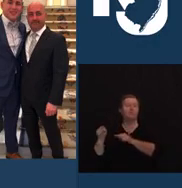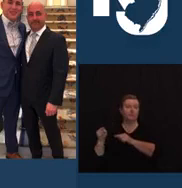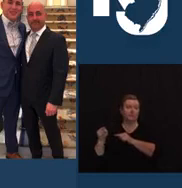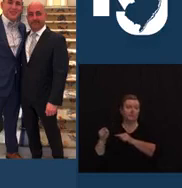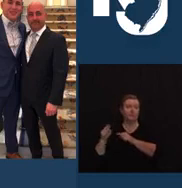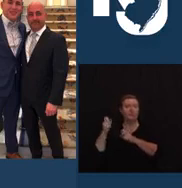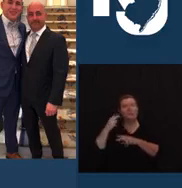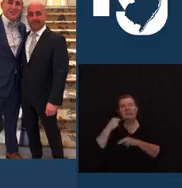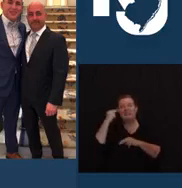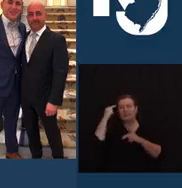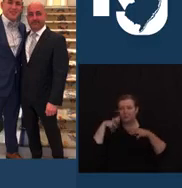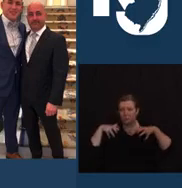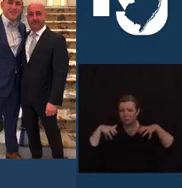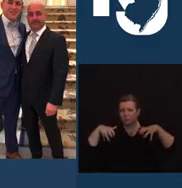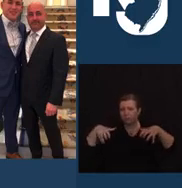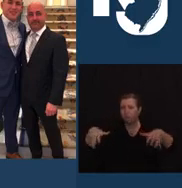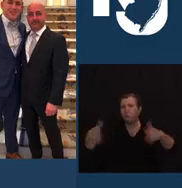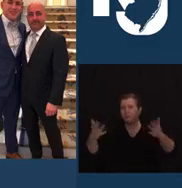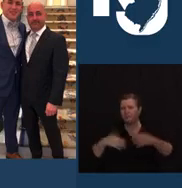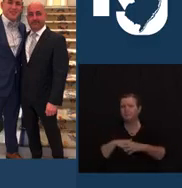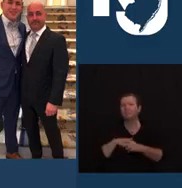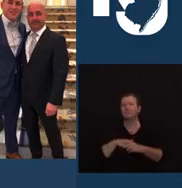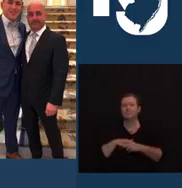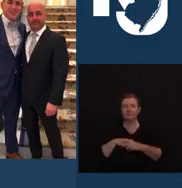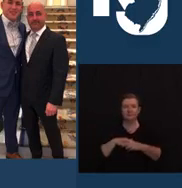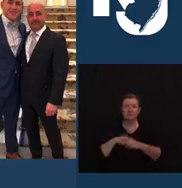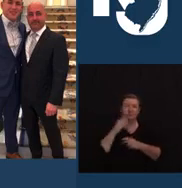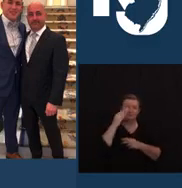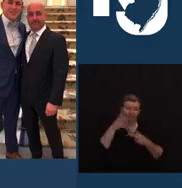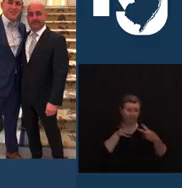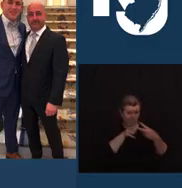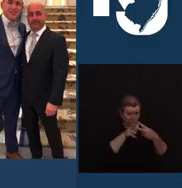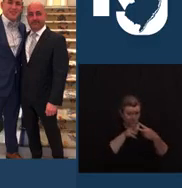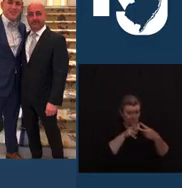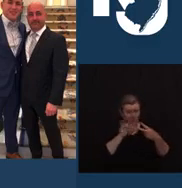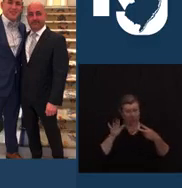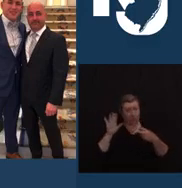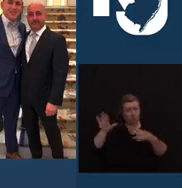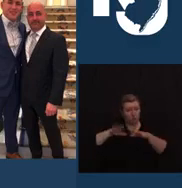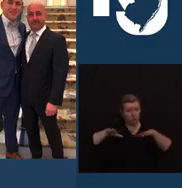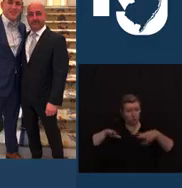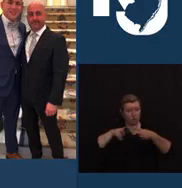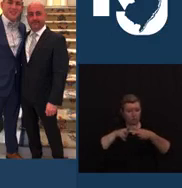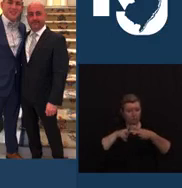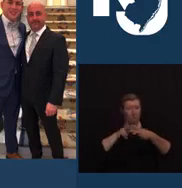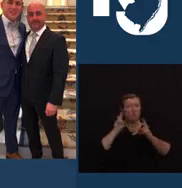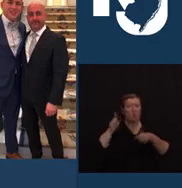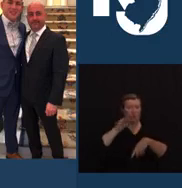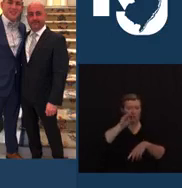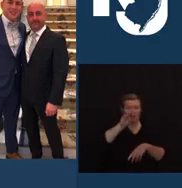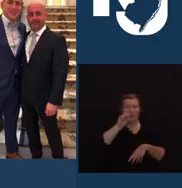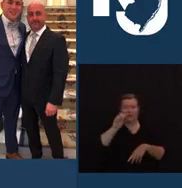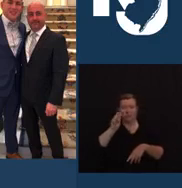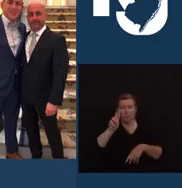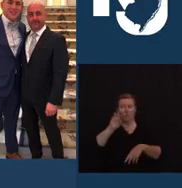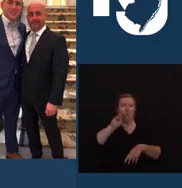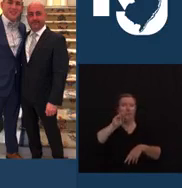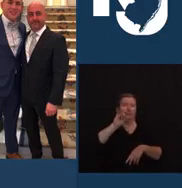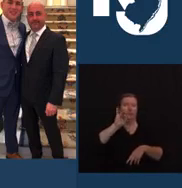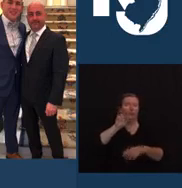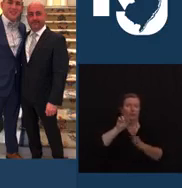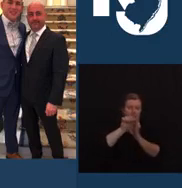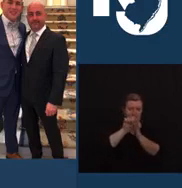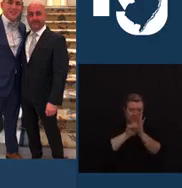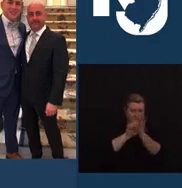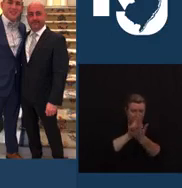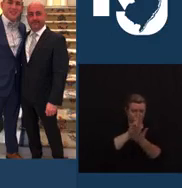nephews. I should note here that both Nicholas and Gianna attend Montclair State University. Nicholas is starting his senior